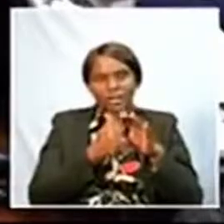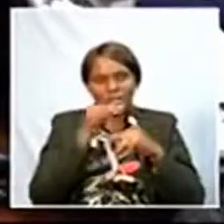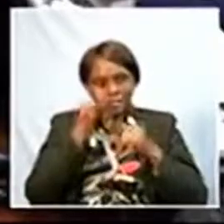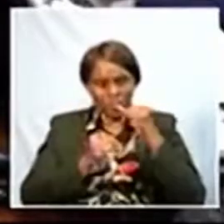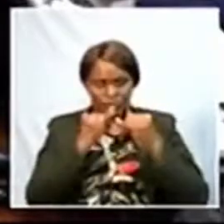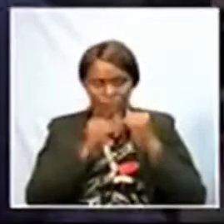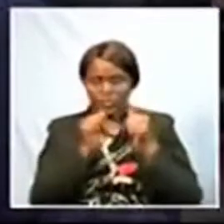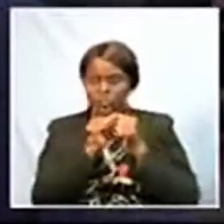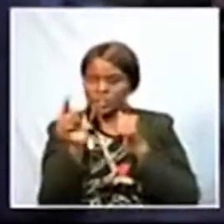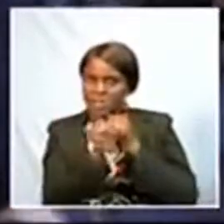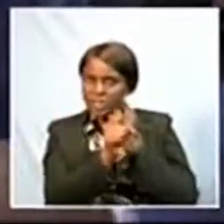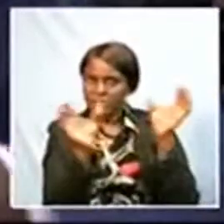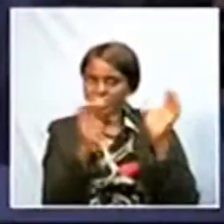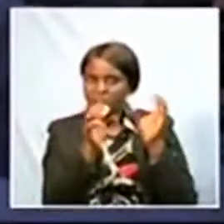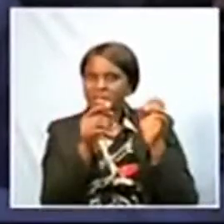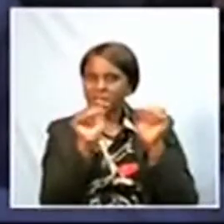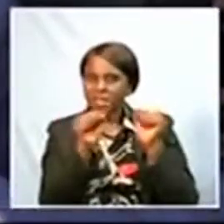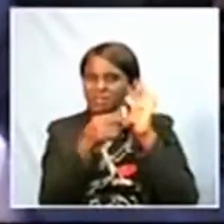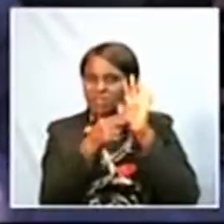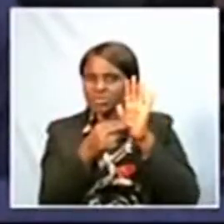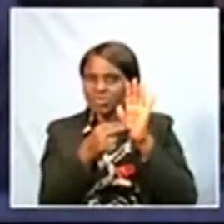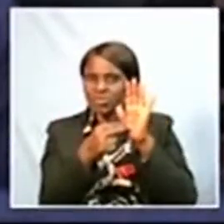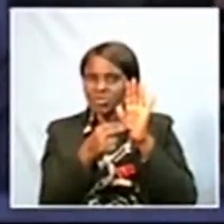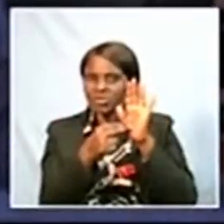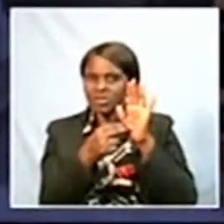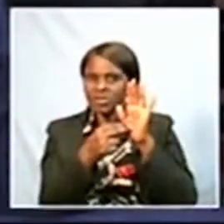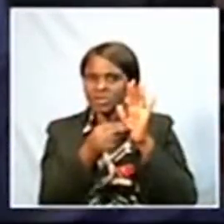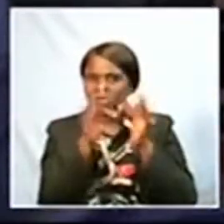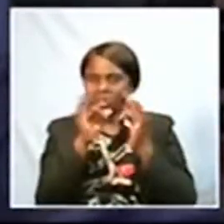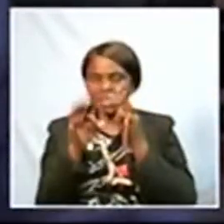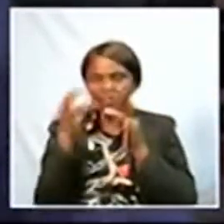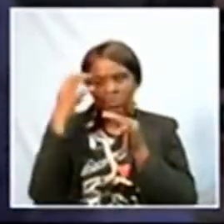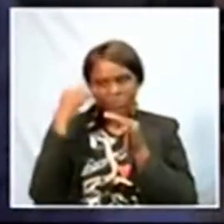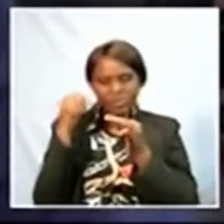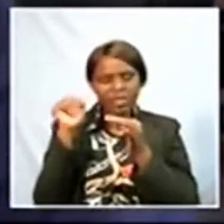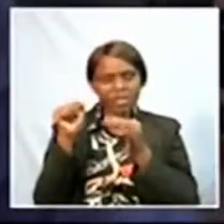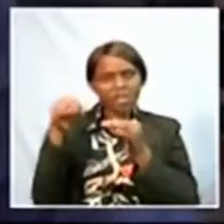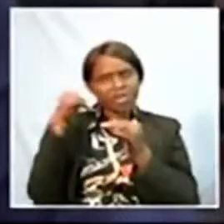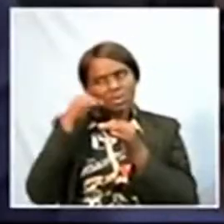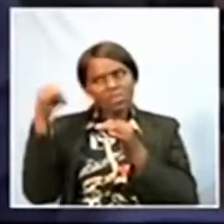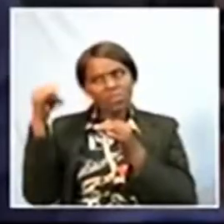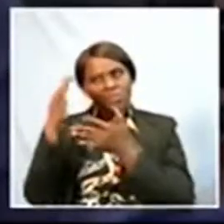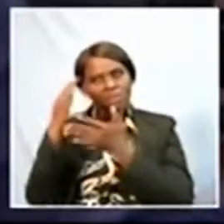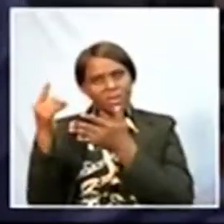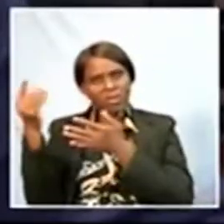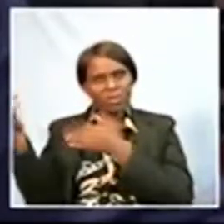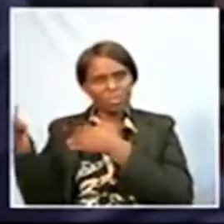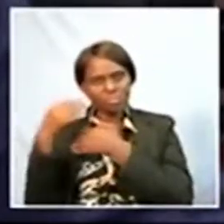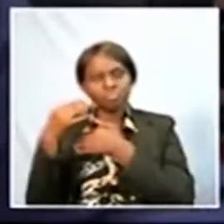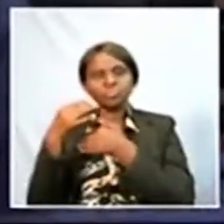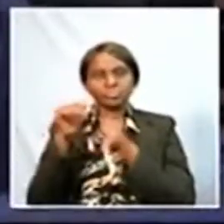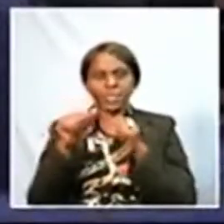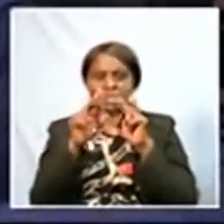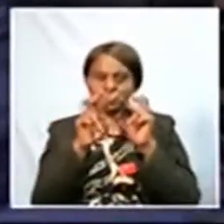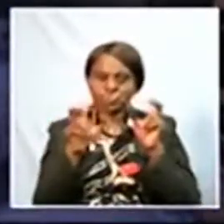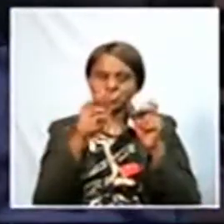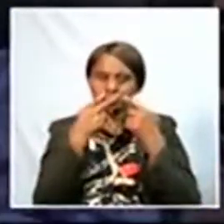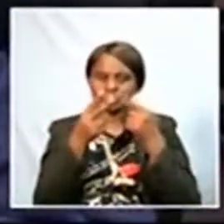with them on this committee? I'm sure if it is in the office, I think they can call someone who can screenshot